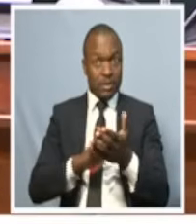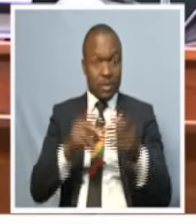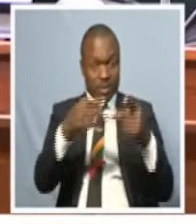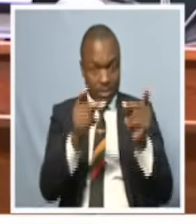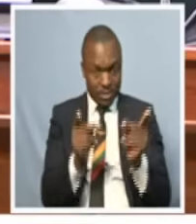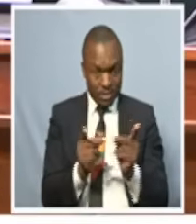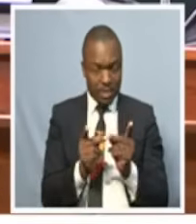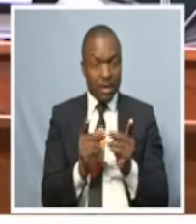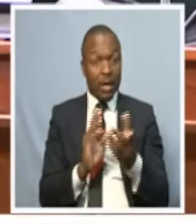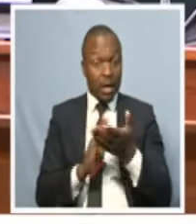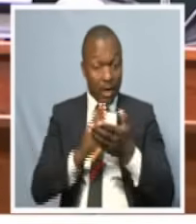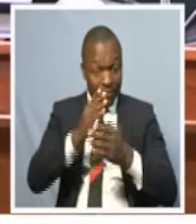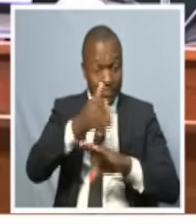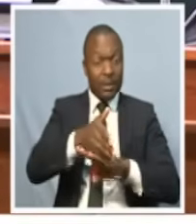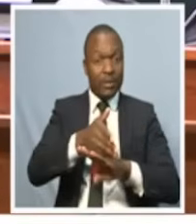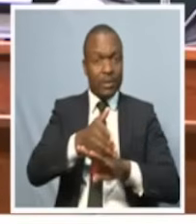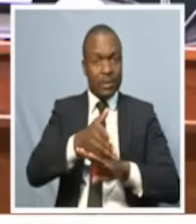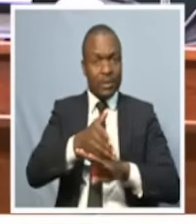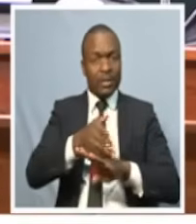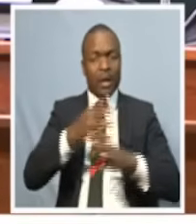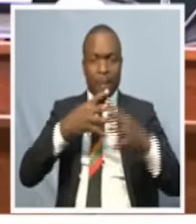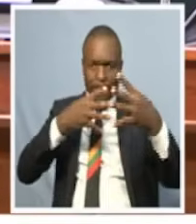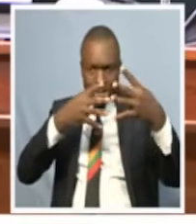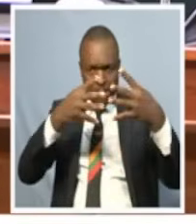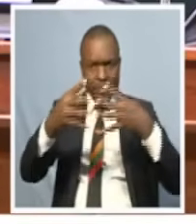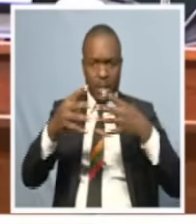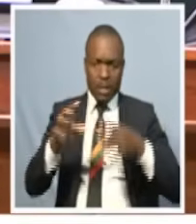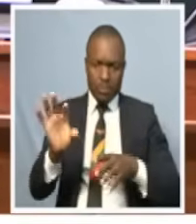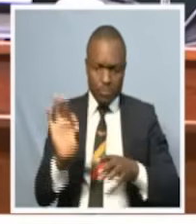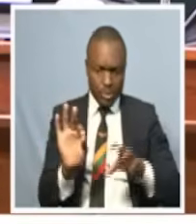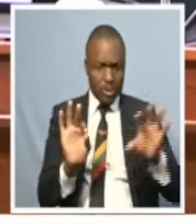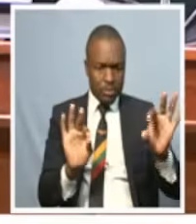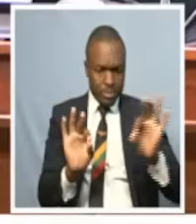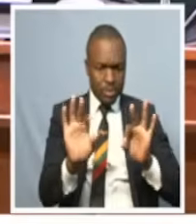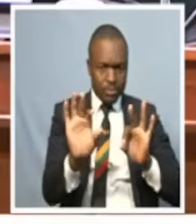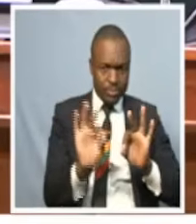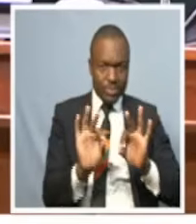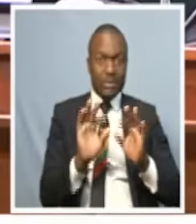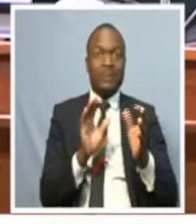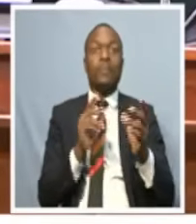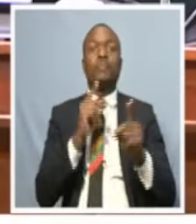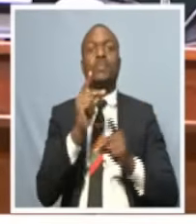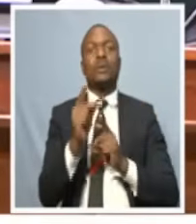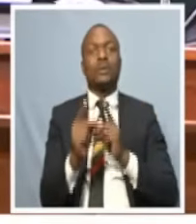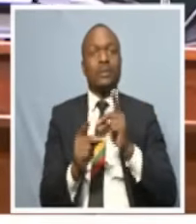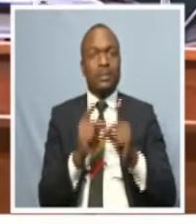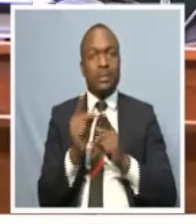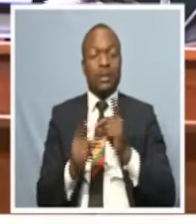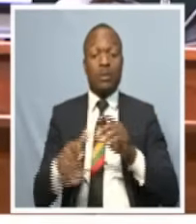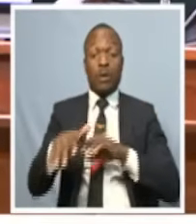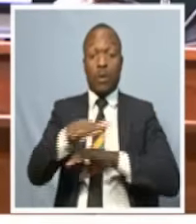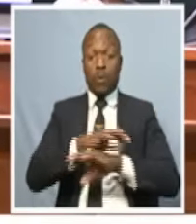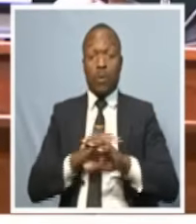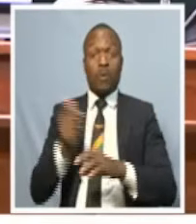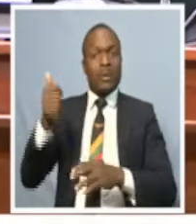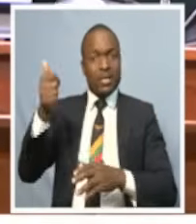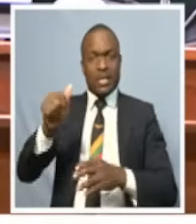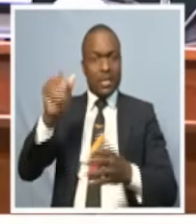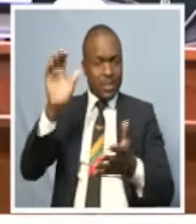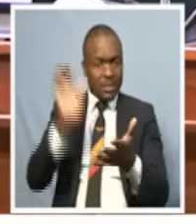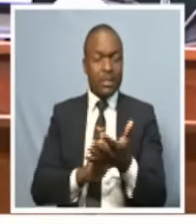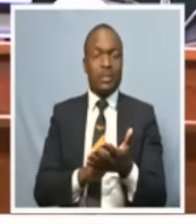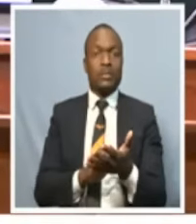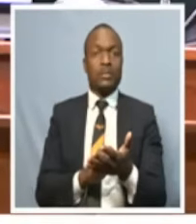Following a rigorous and transparent selection process, over 10,000